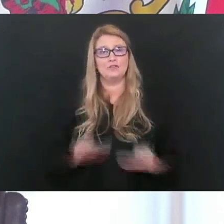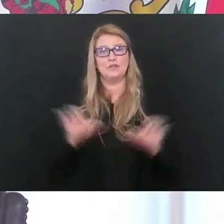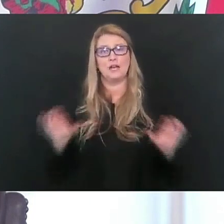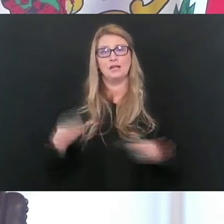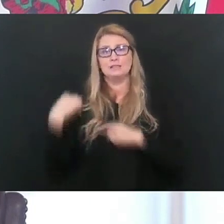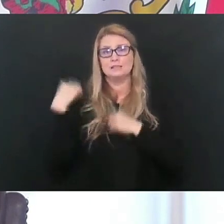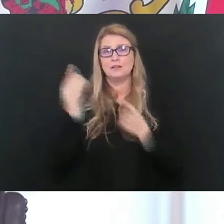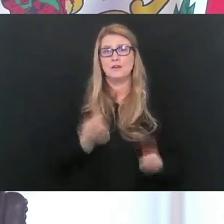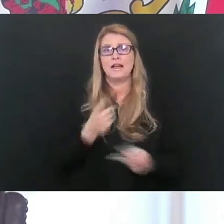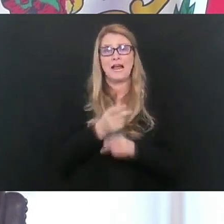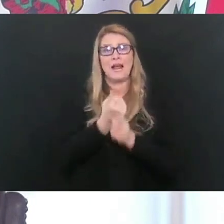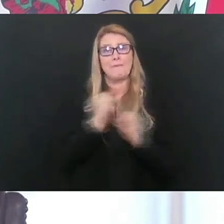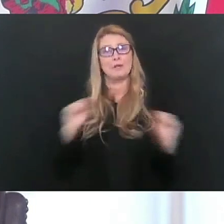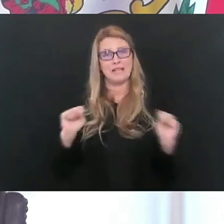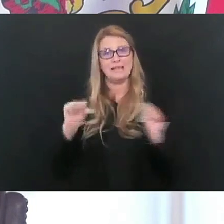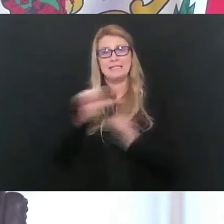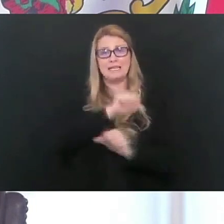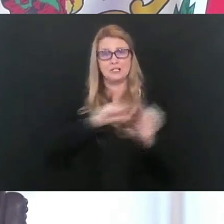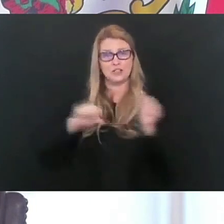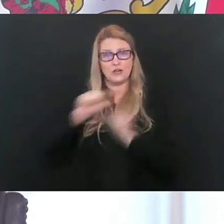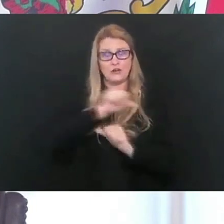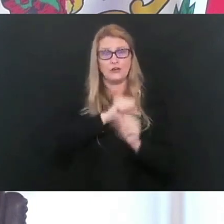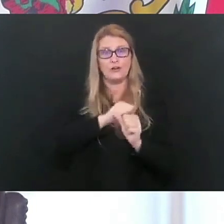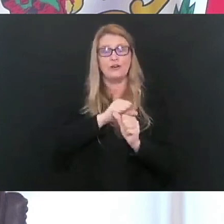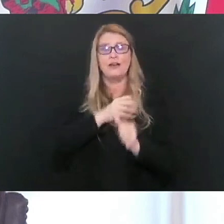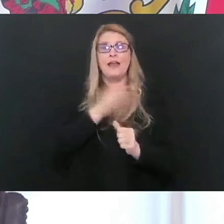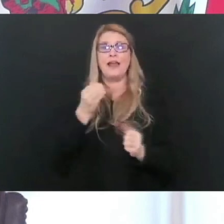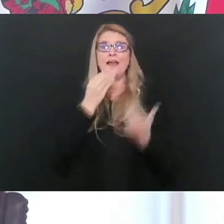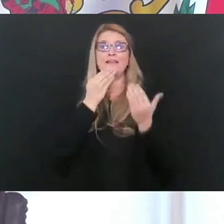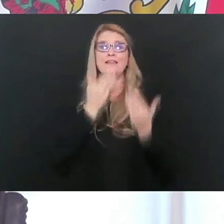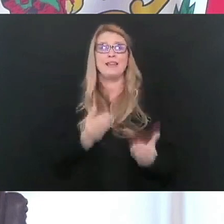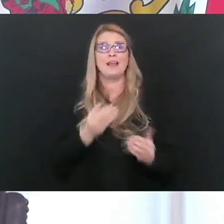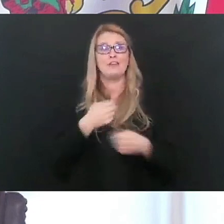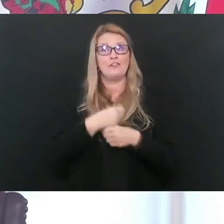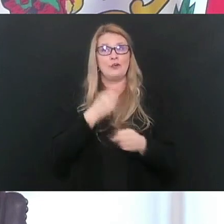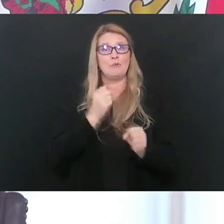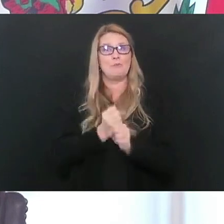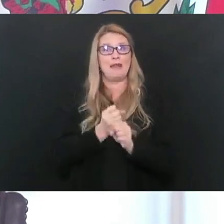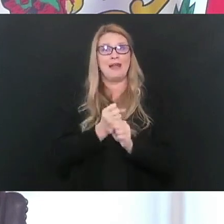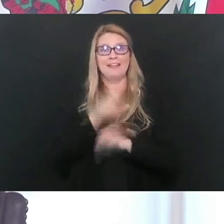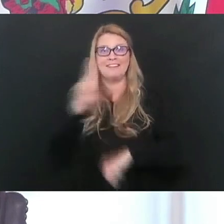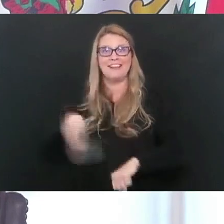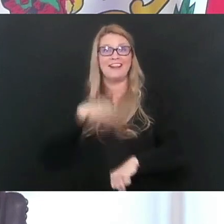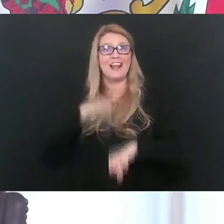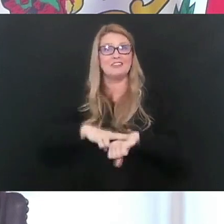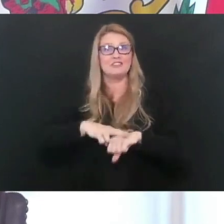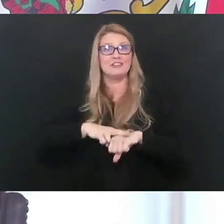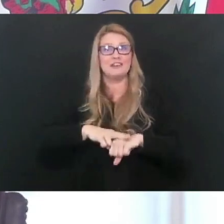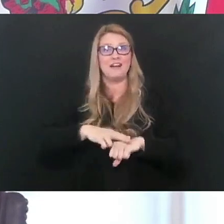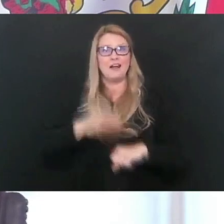protected one another. I thank you for how you have made the nation awaken again to just